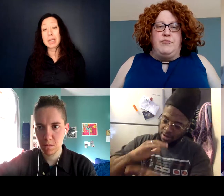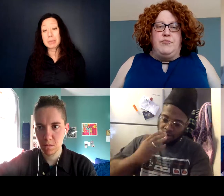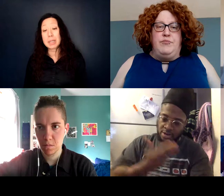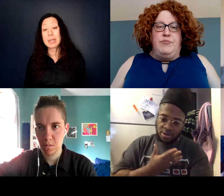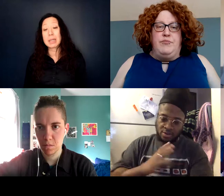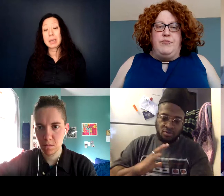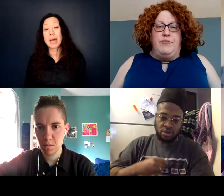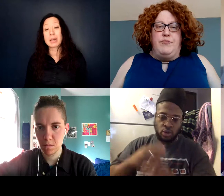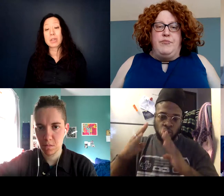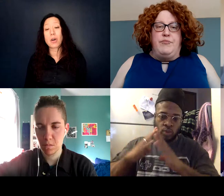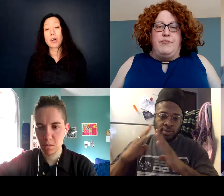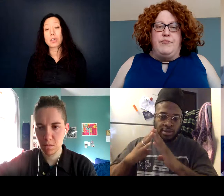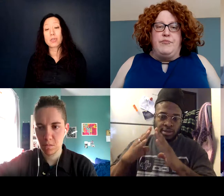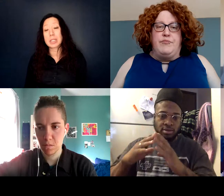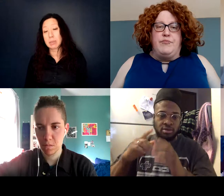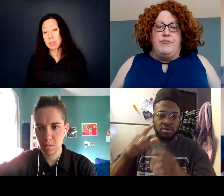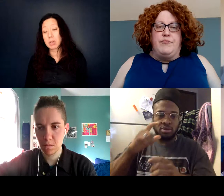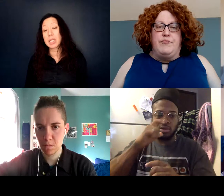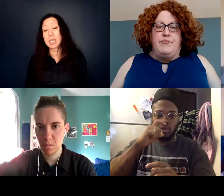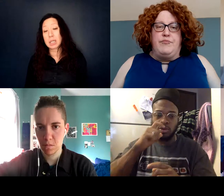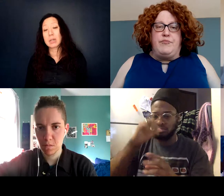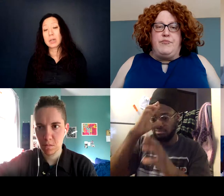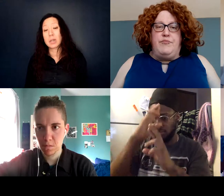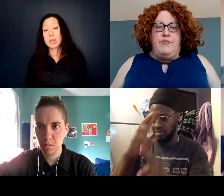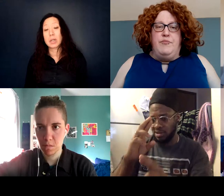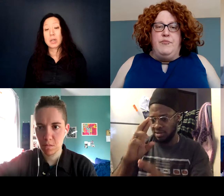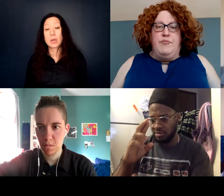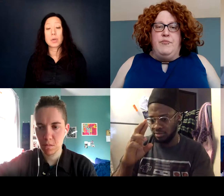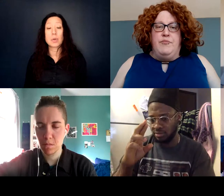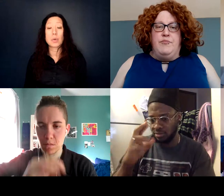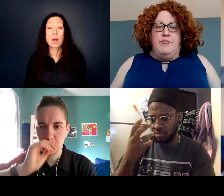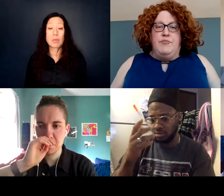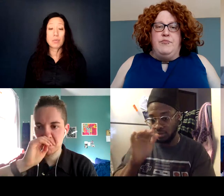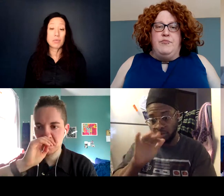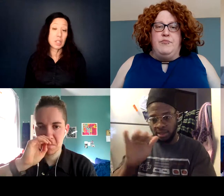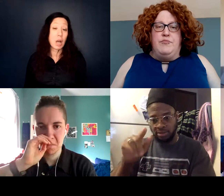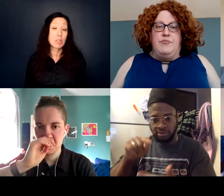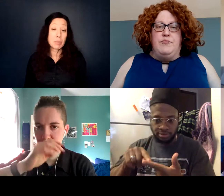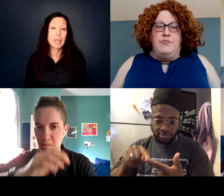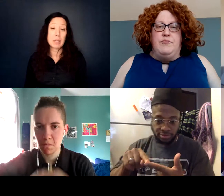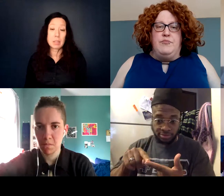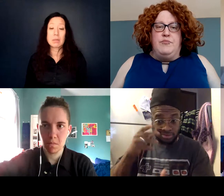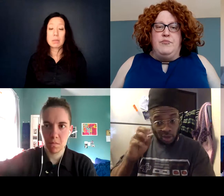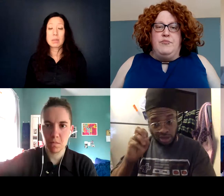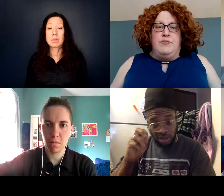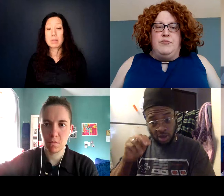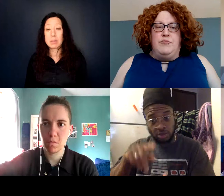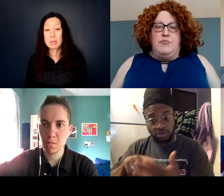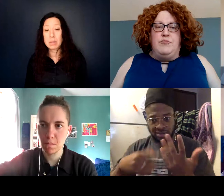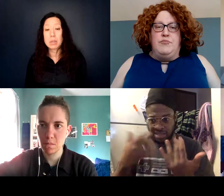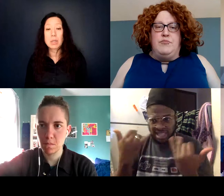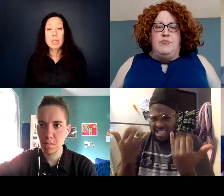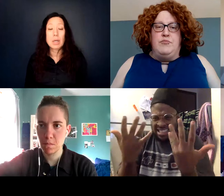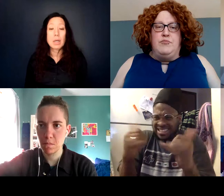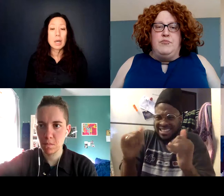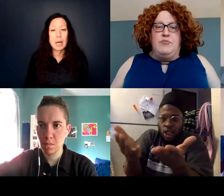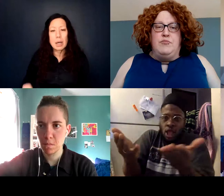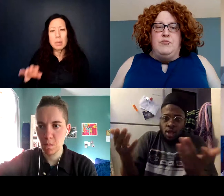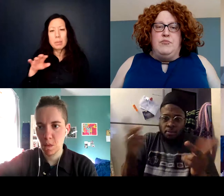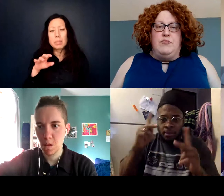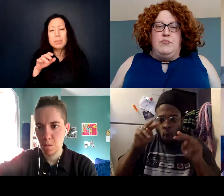That really impacts our trans community who are feeling not respected,